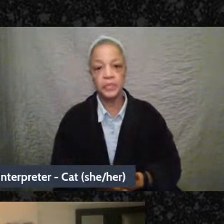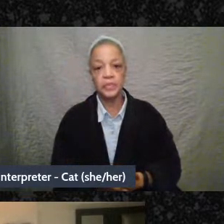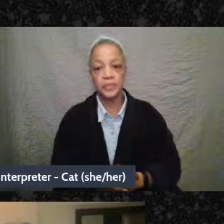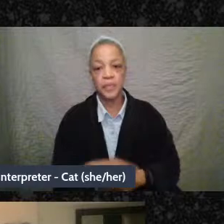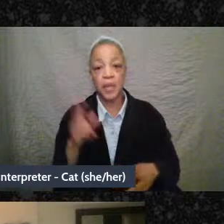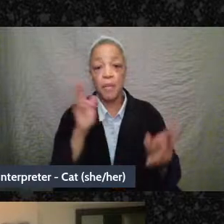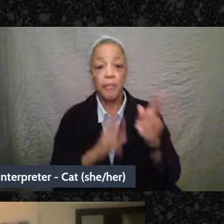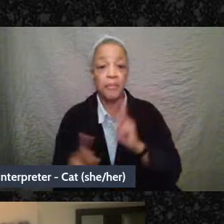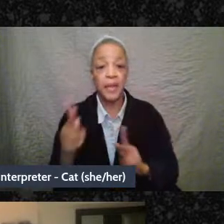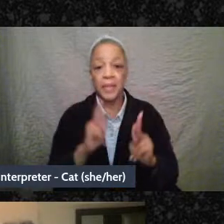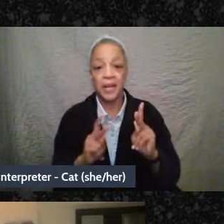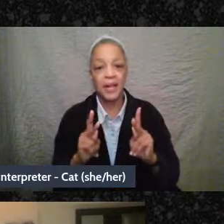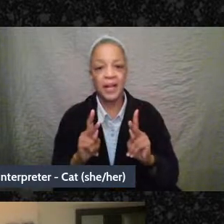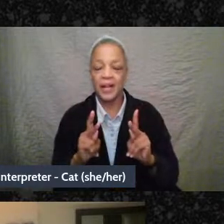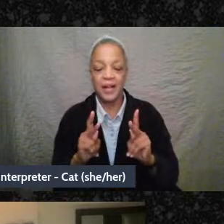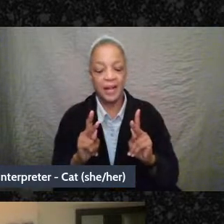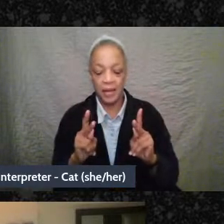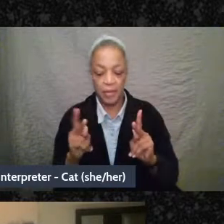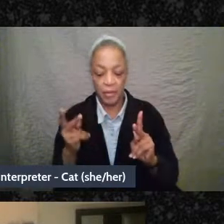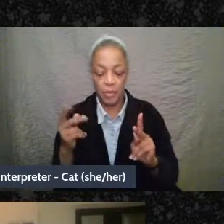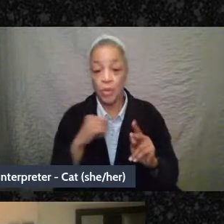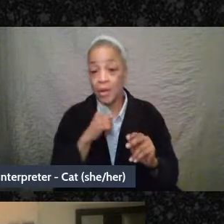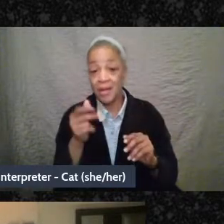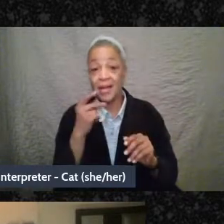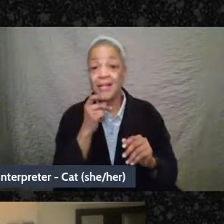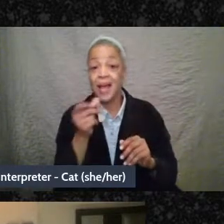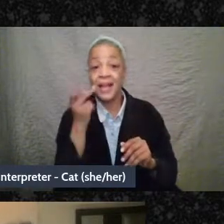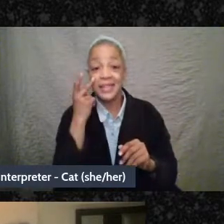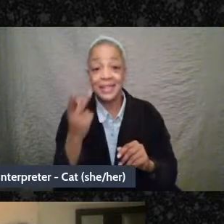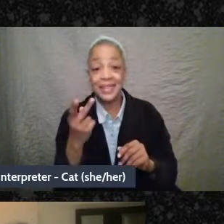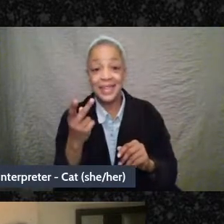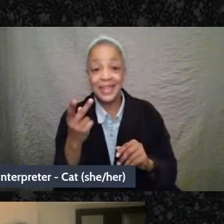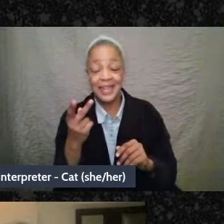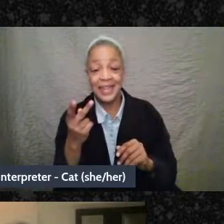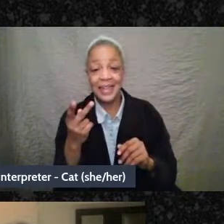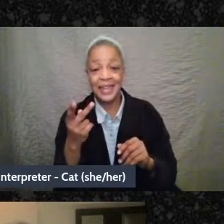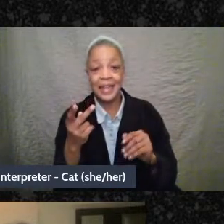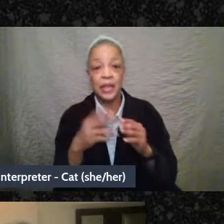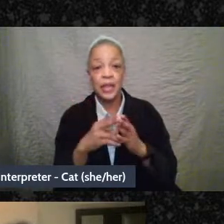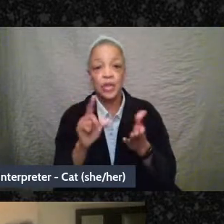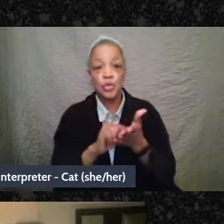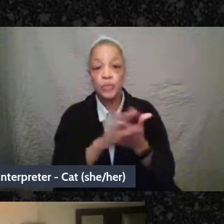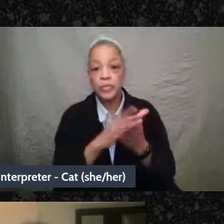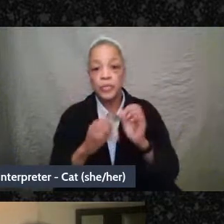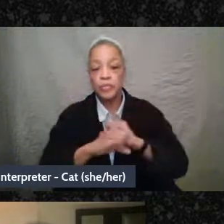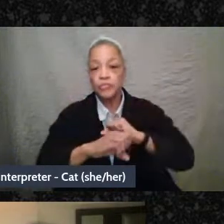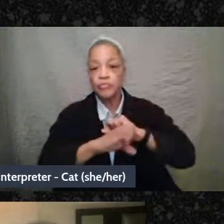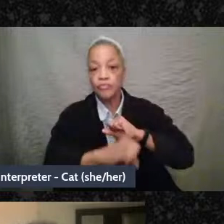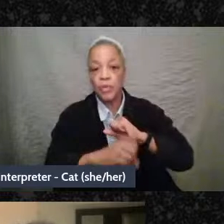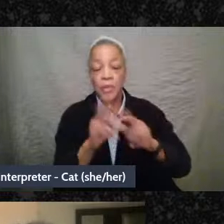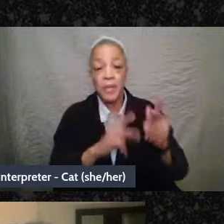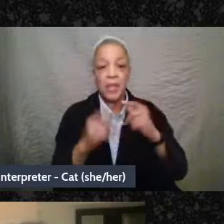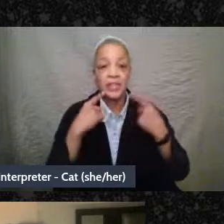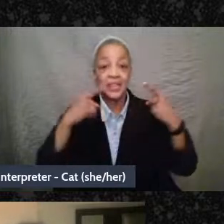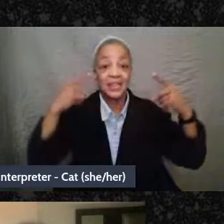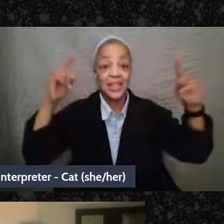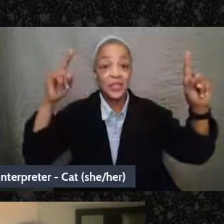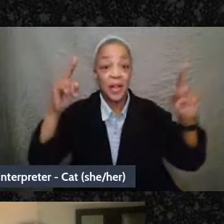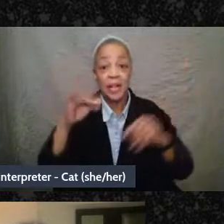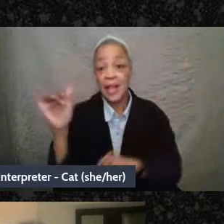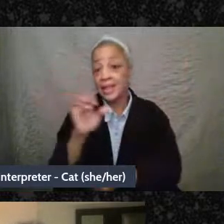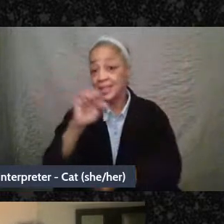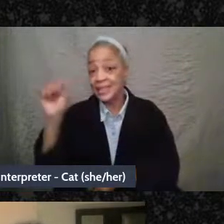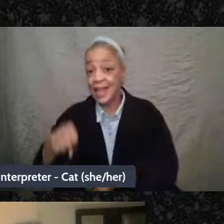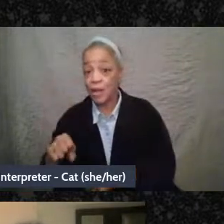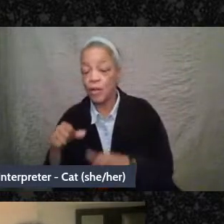people are not we're not seeing coverage of the fact that people are successfully, as they are in Seattle, continuing